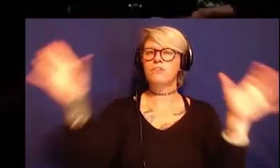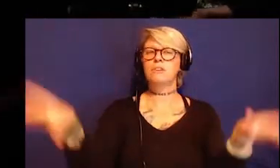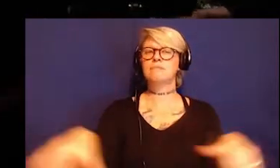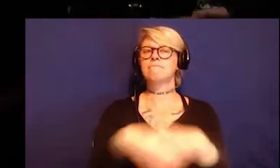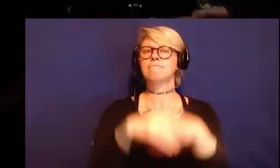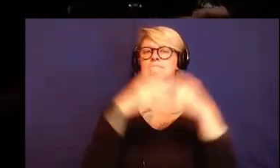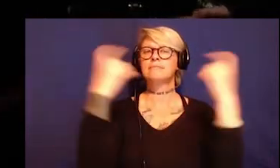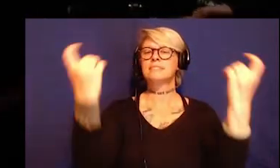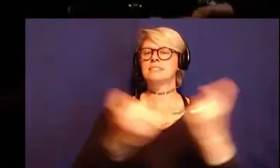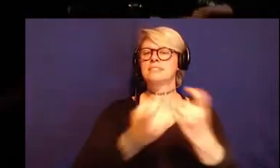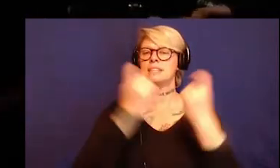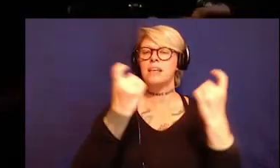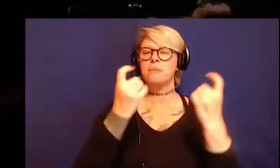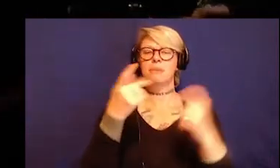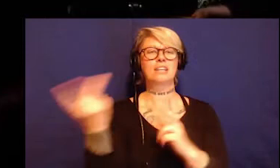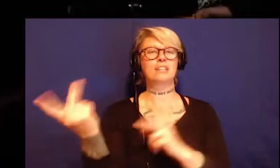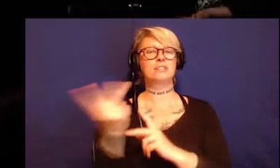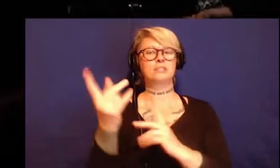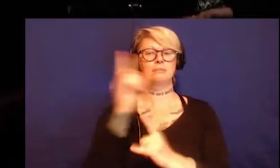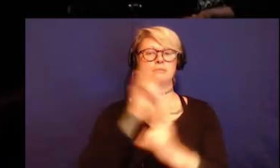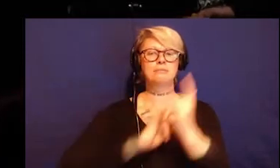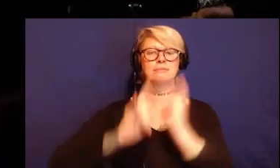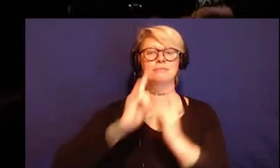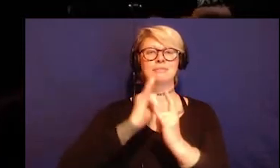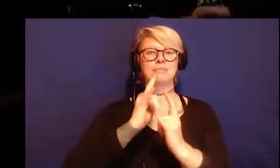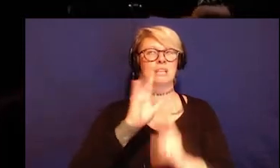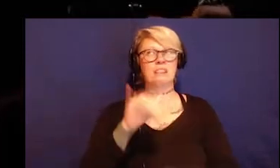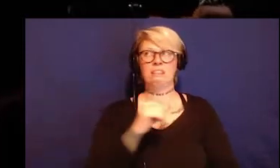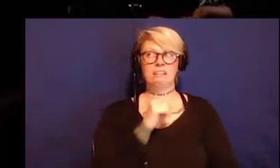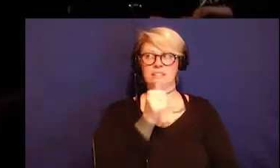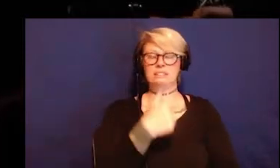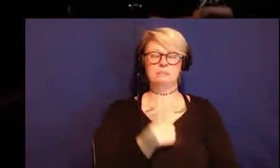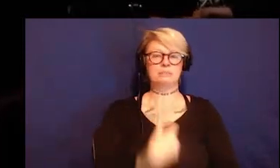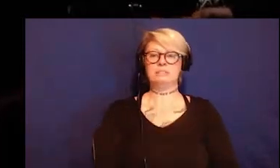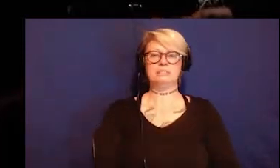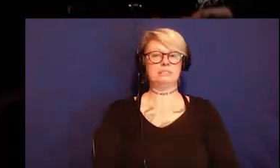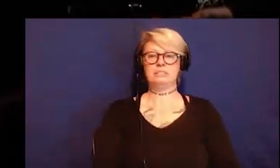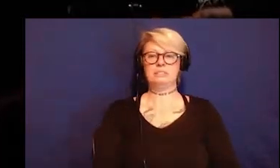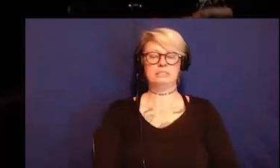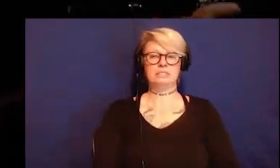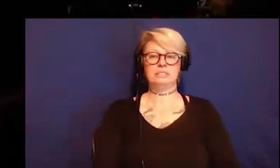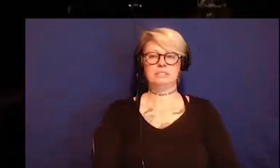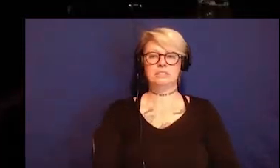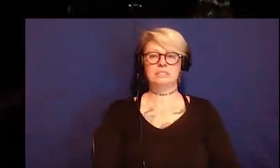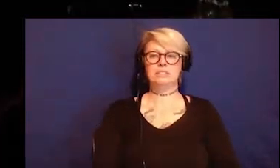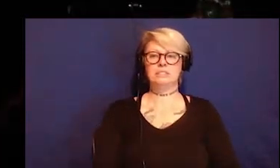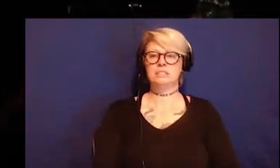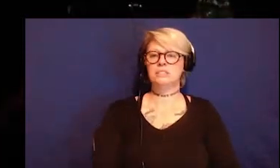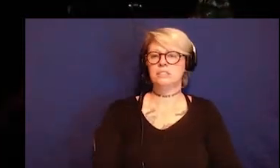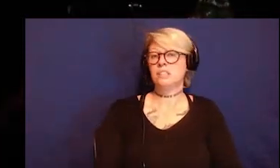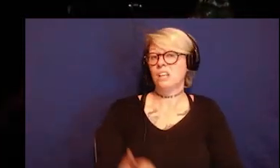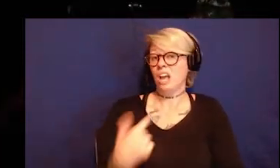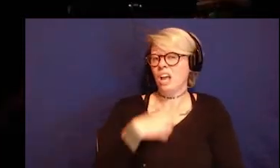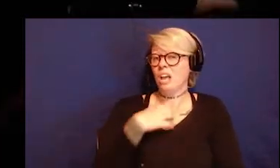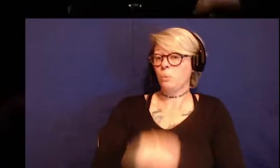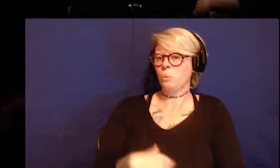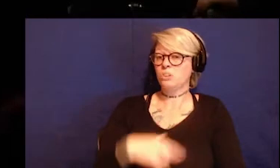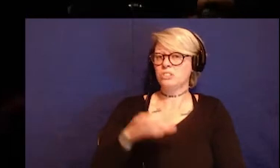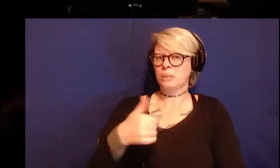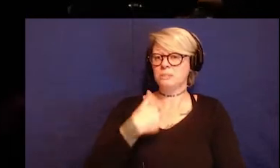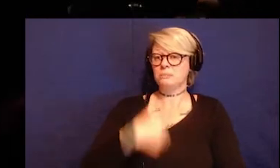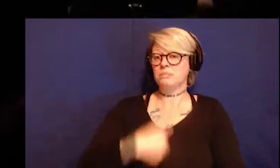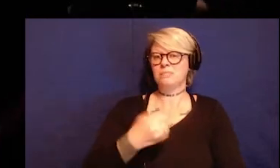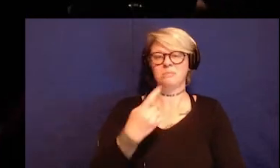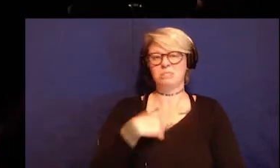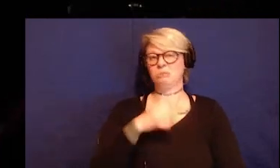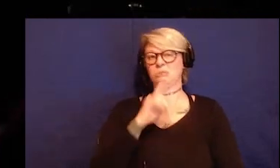other. Well, that's not me. No, man, I wish. I wish it was me, but from the look of things, I'll most